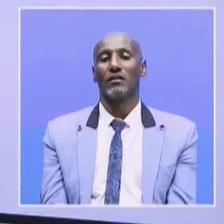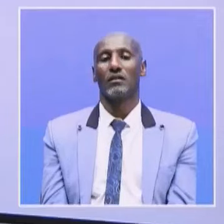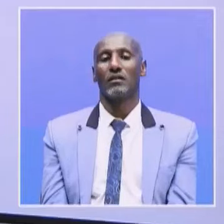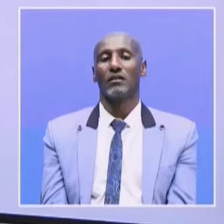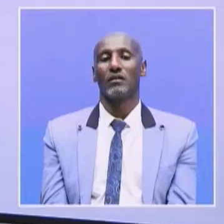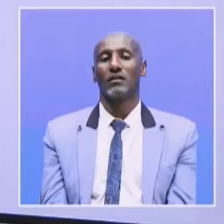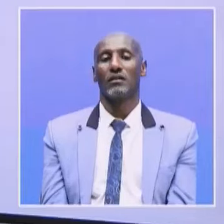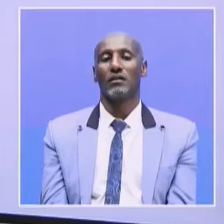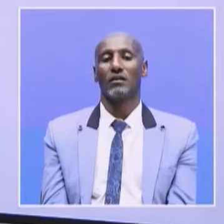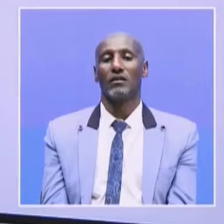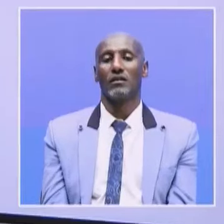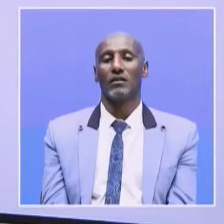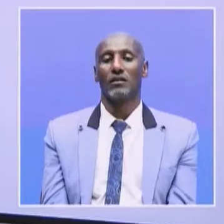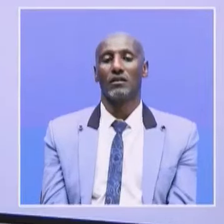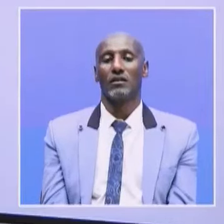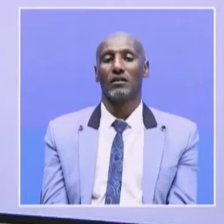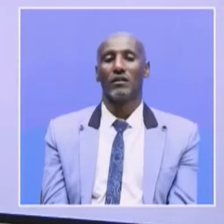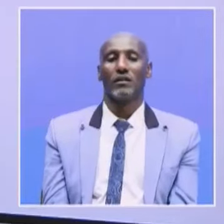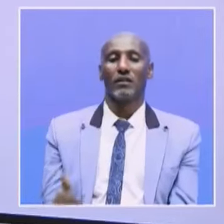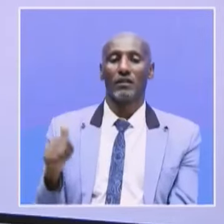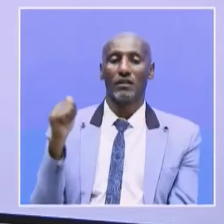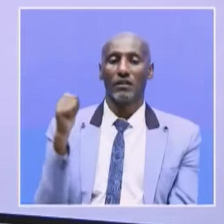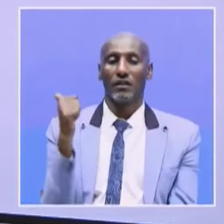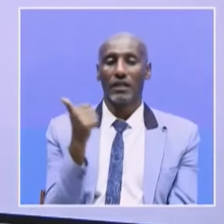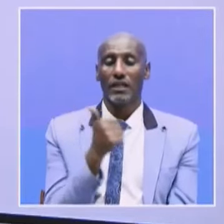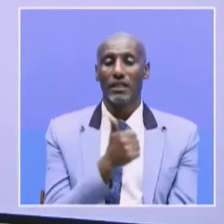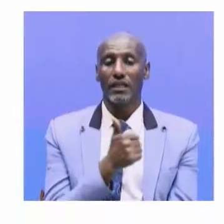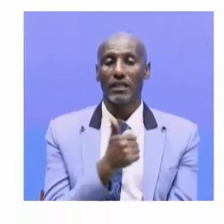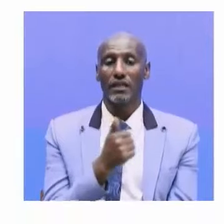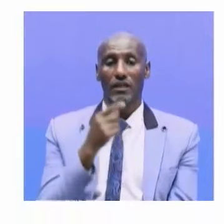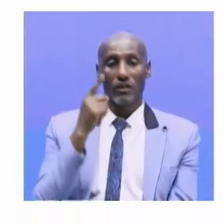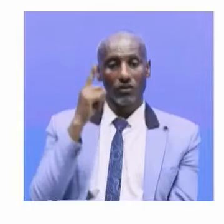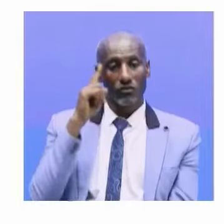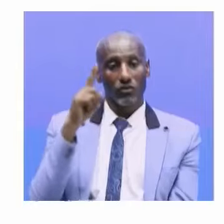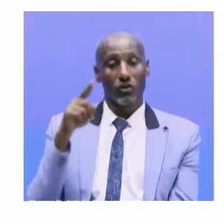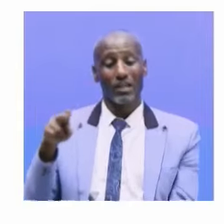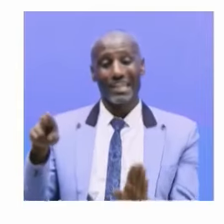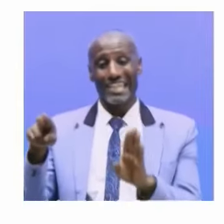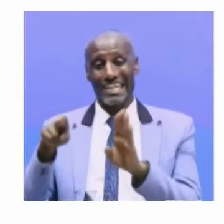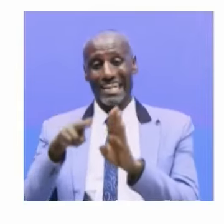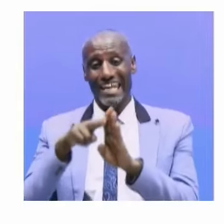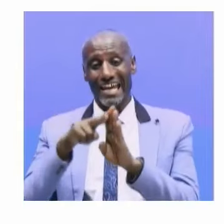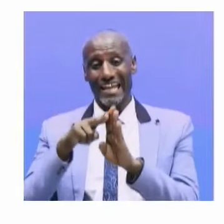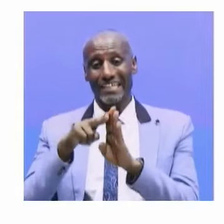And also, for example, we can use any for negative statement.